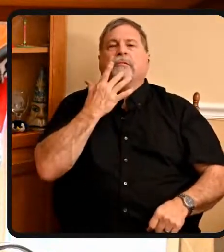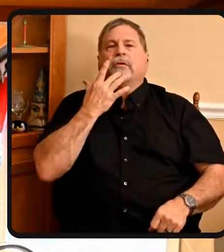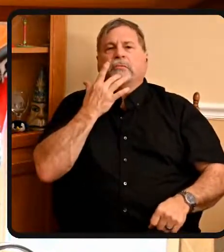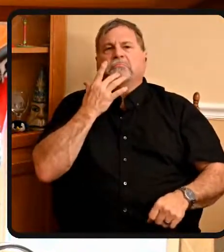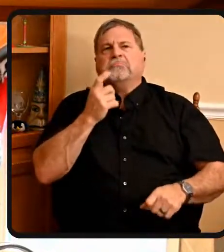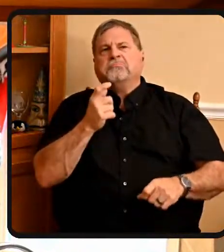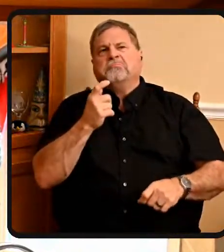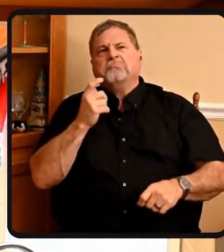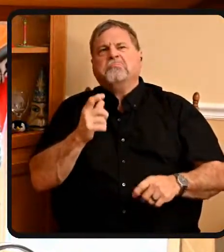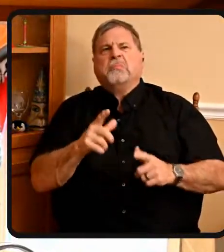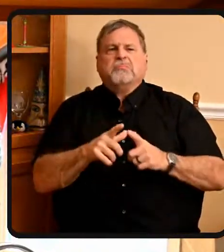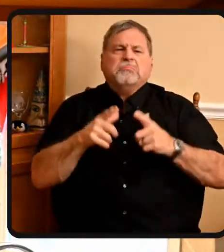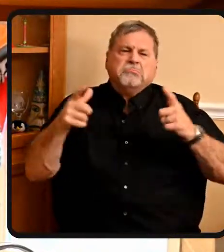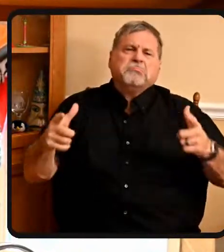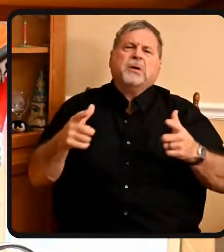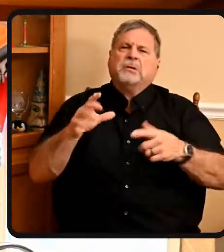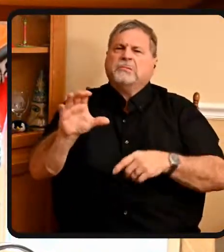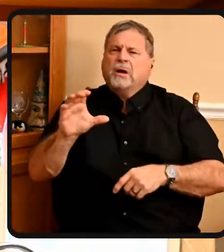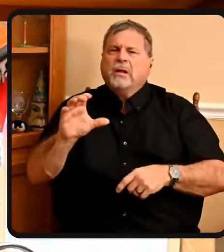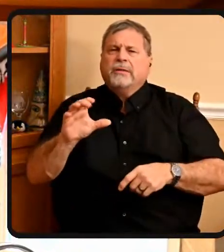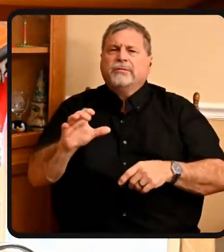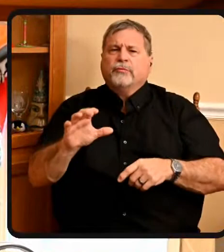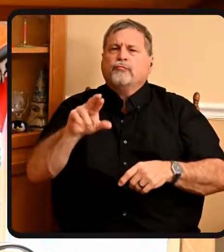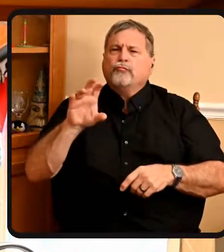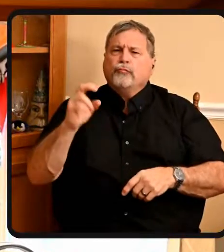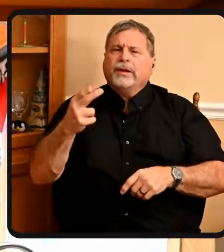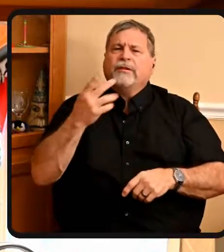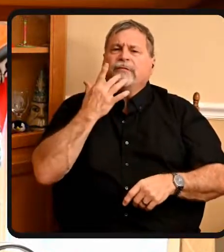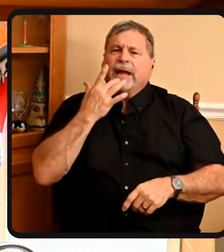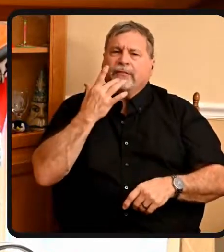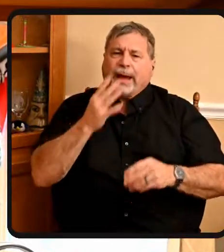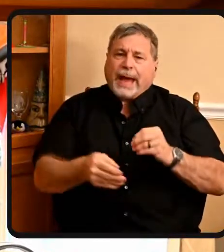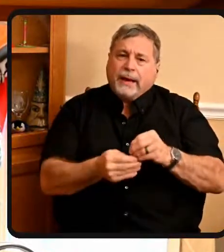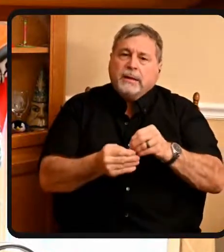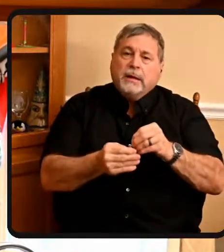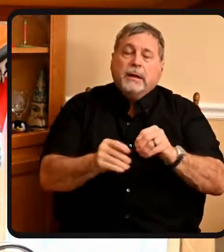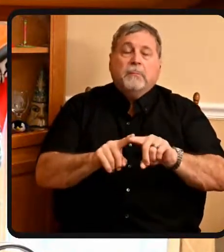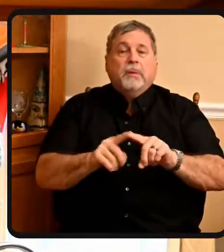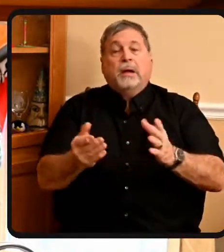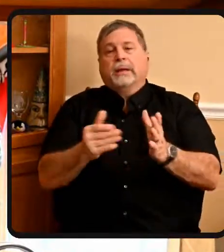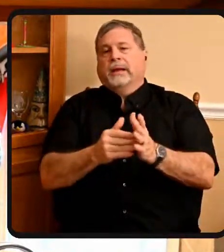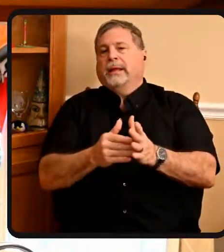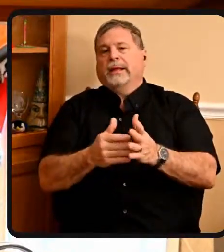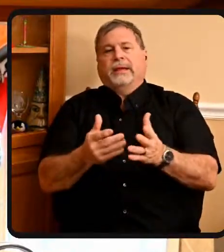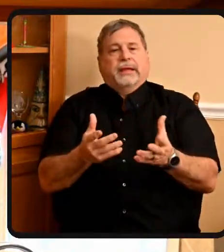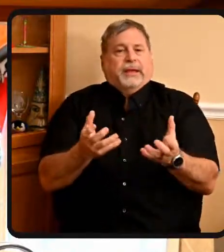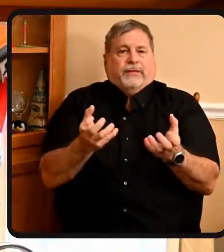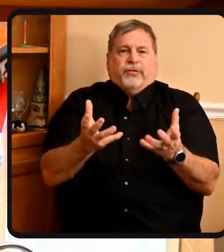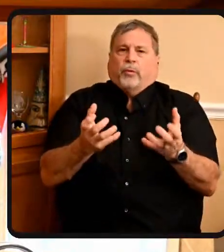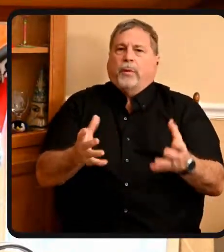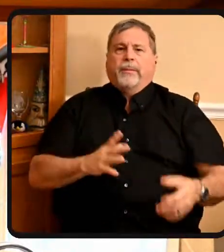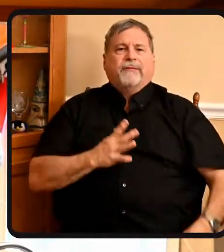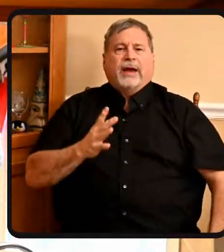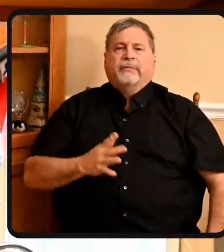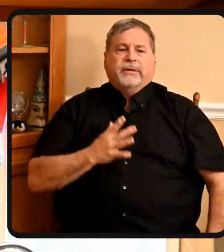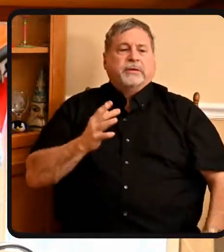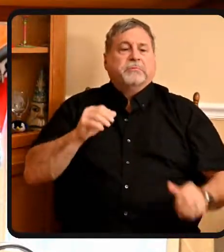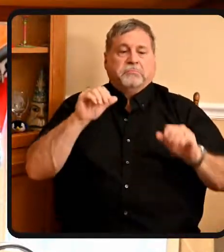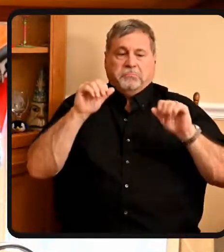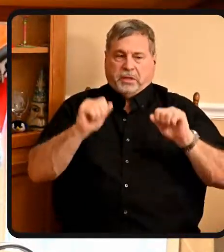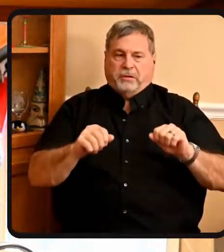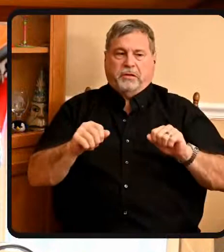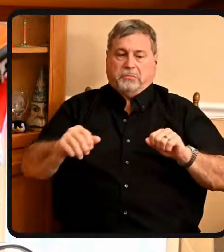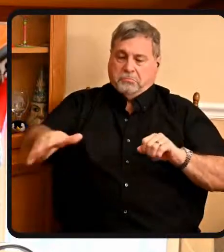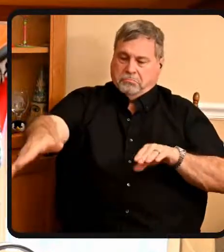to get a decent amount of chocolate on them because it does add a nice rich flavor to it. But again, if you don't feel like doing it